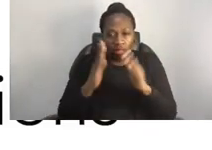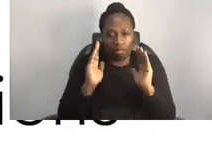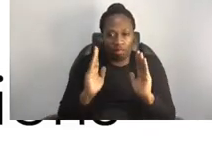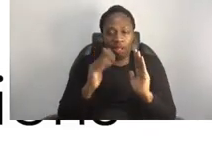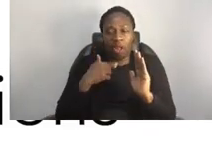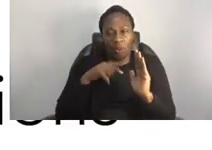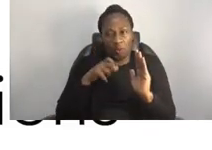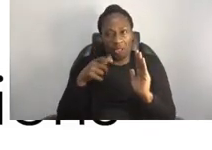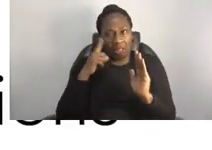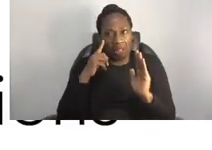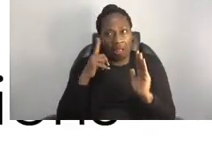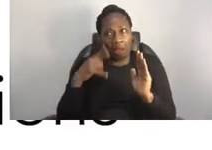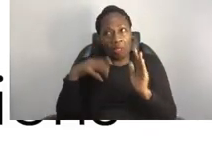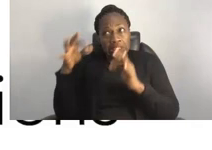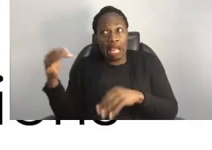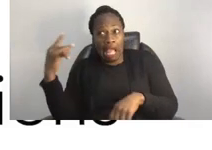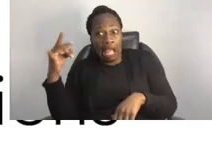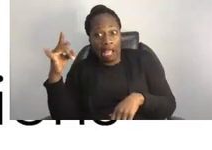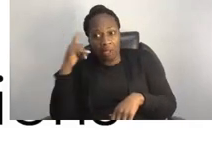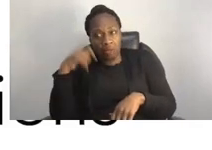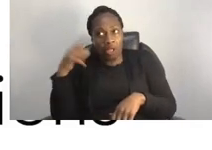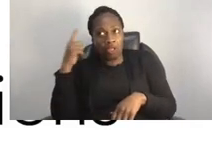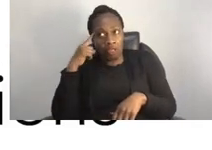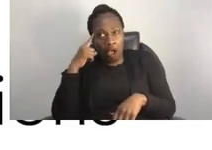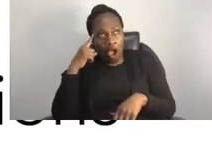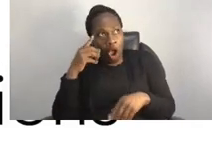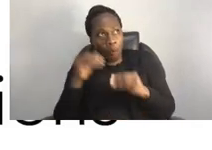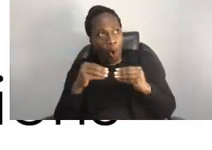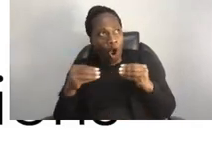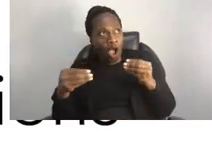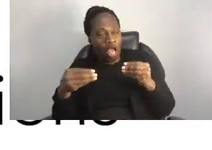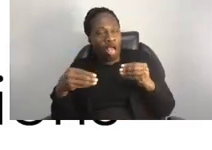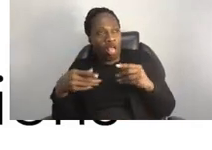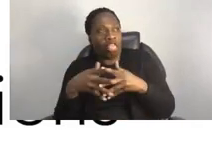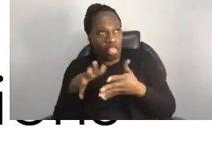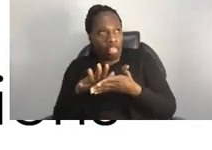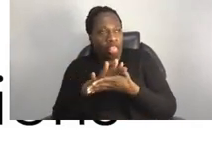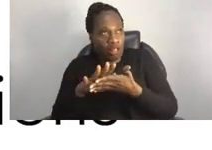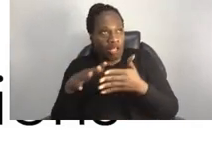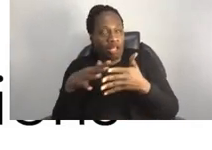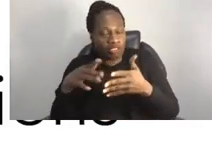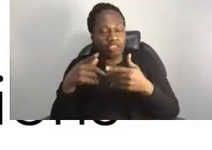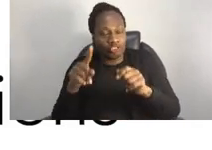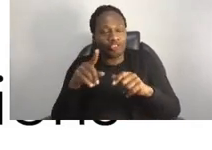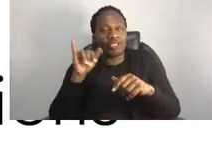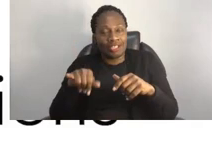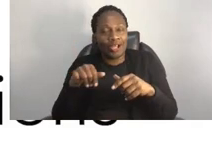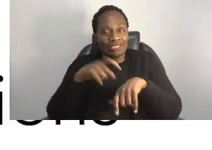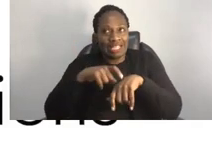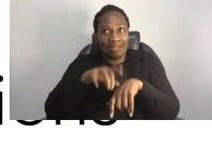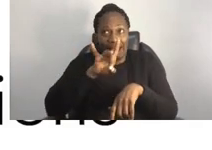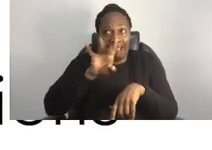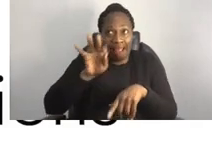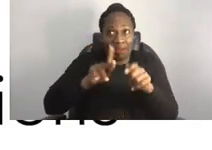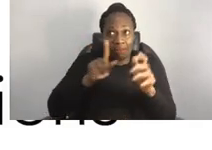decided to allow 18 because we thought there would be attrition, and we were right. During most synchronous sessions, about 8 or 9 people attended